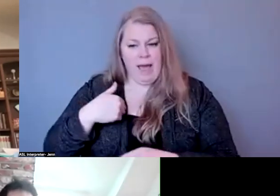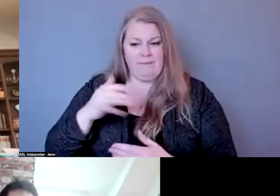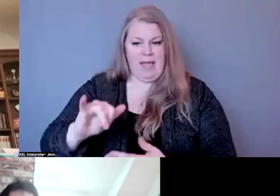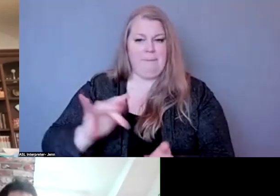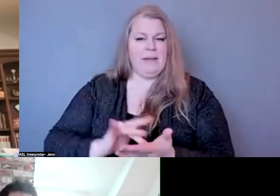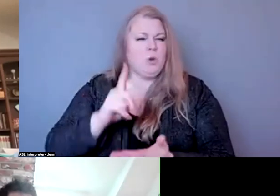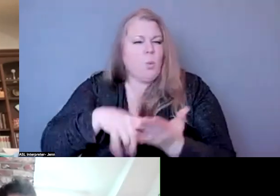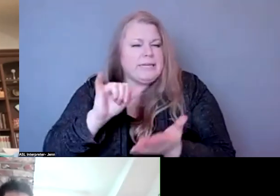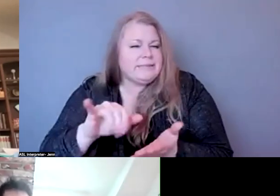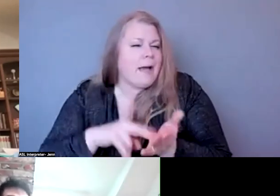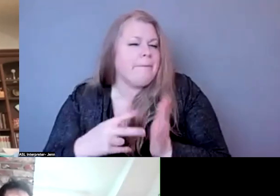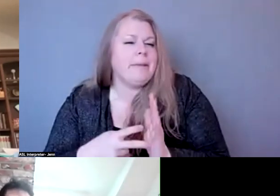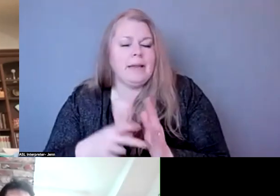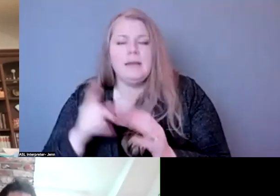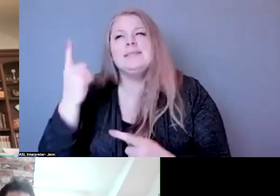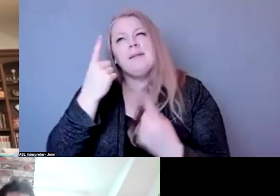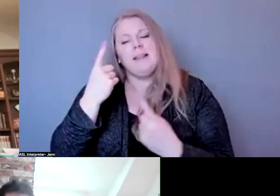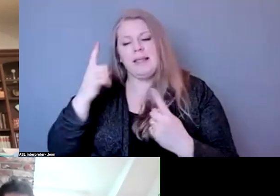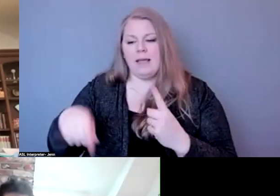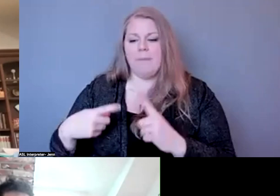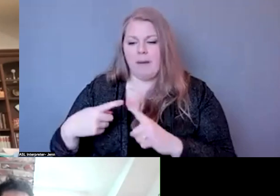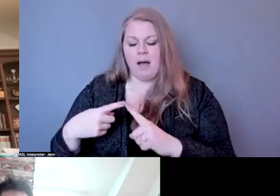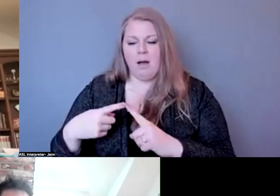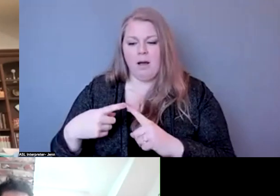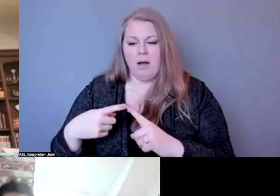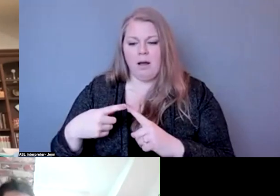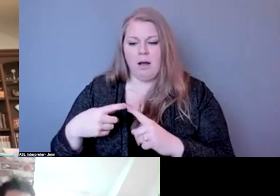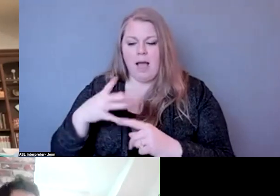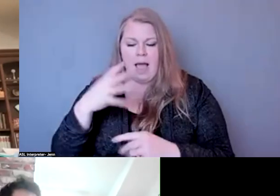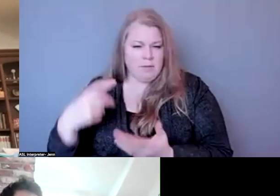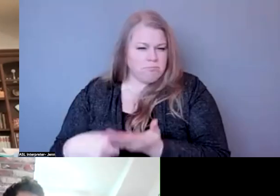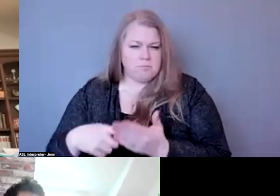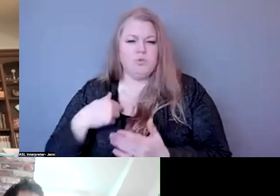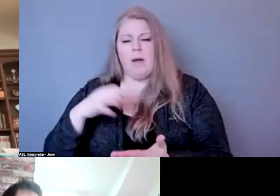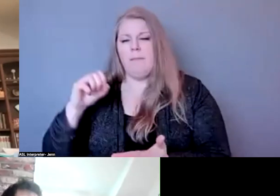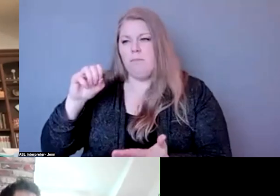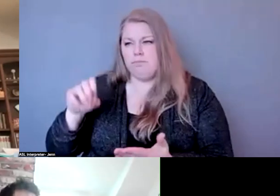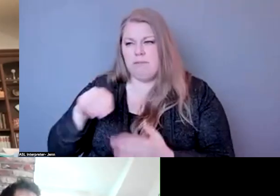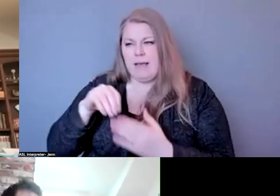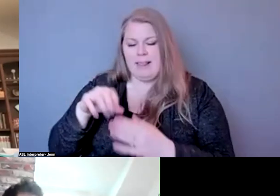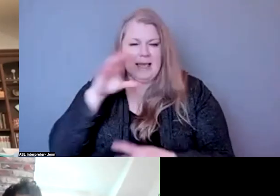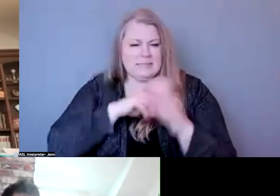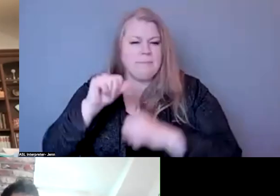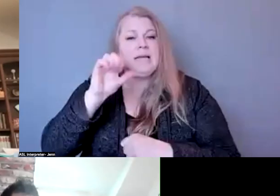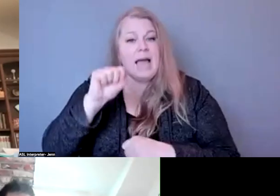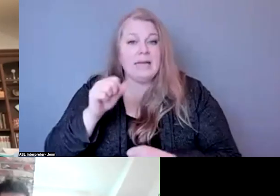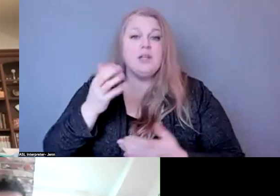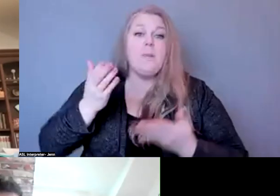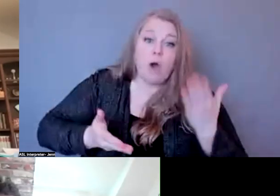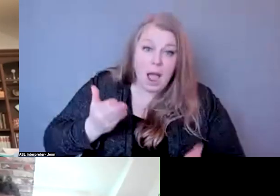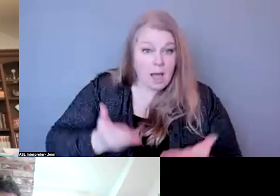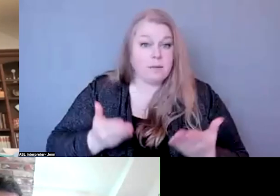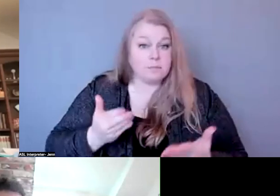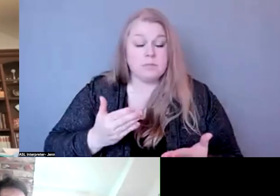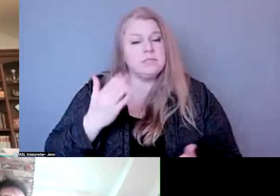that all mean? I think it's something we need to be thinking about and talking through. So I'm listing it in the assumptions as perhaps some